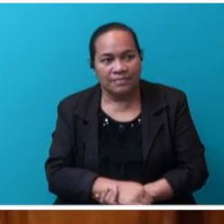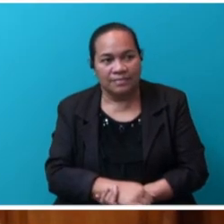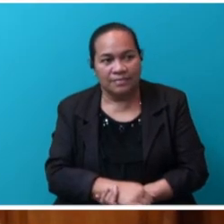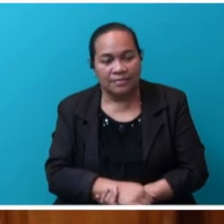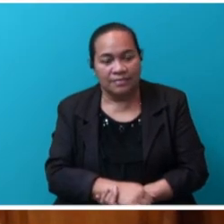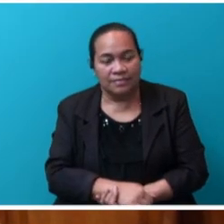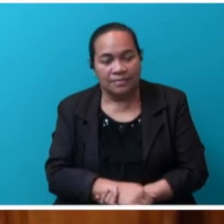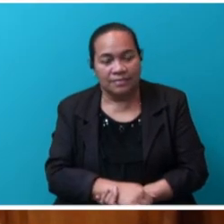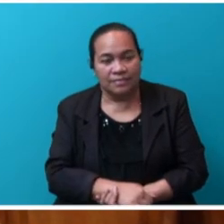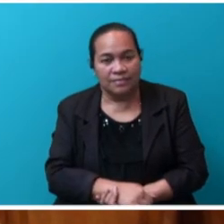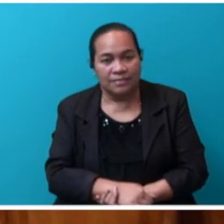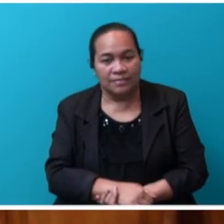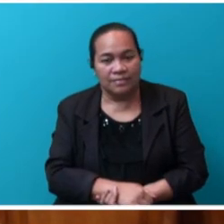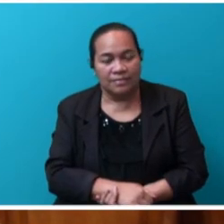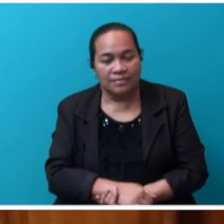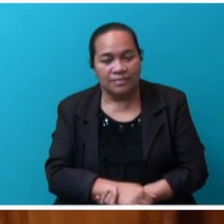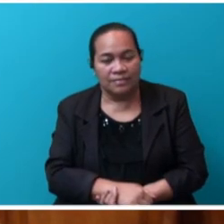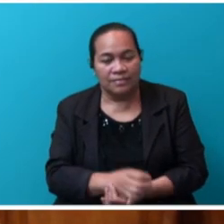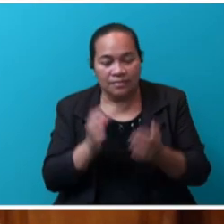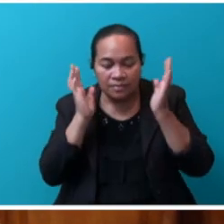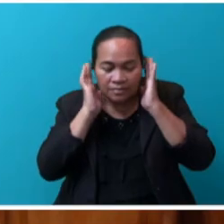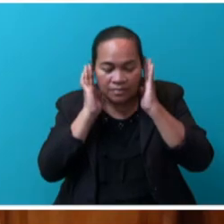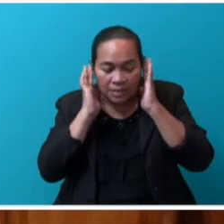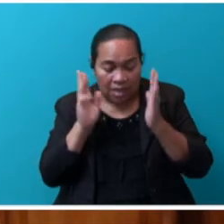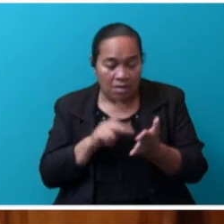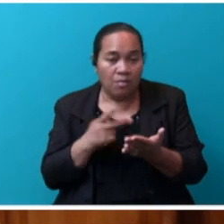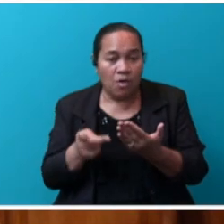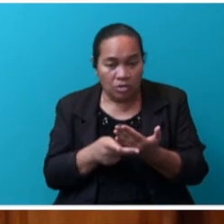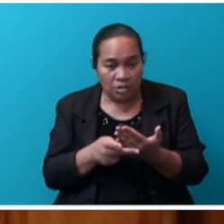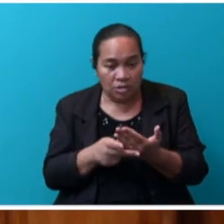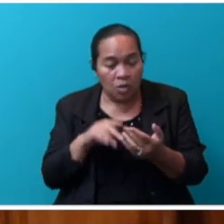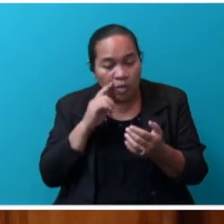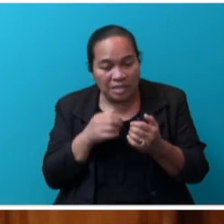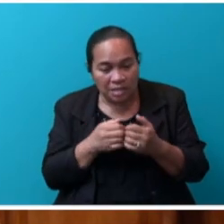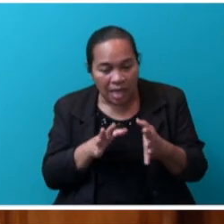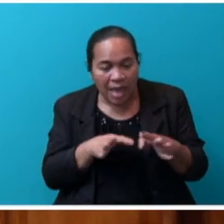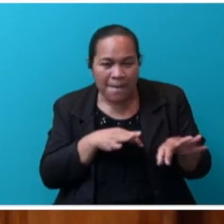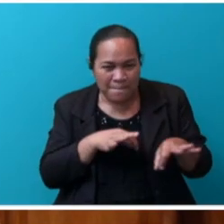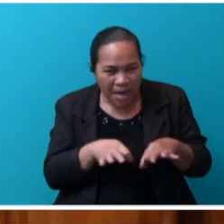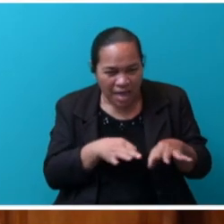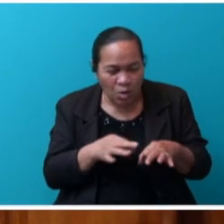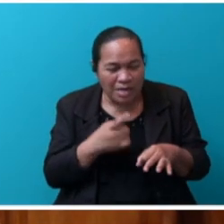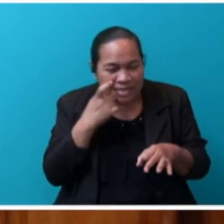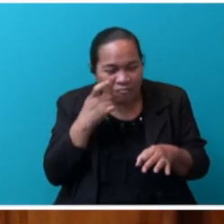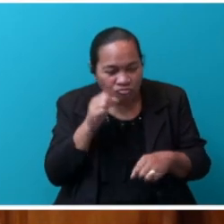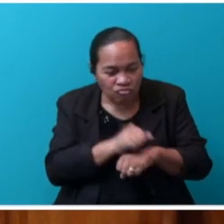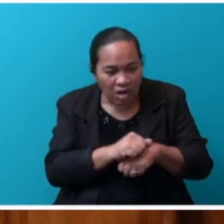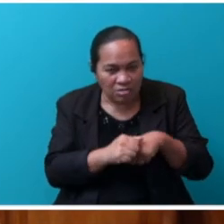Mr. Speaker, sir, these projects will be executed in a series of carefully structured